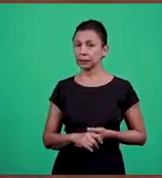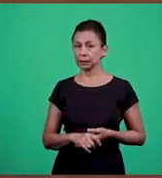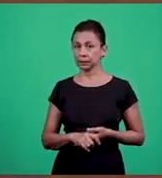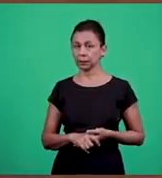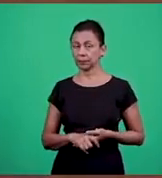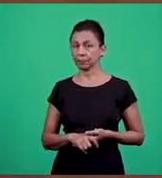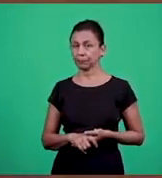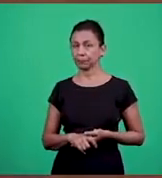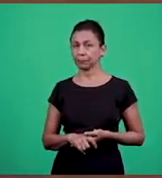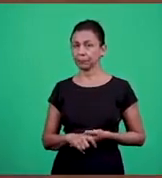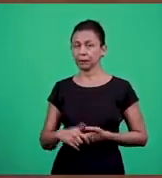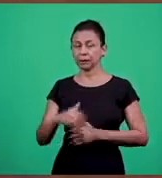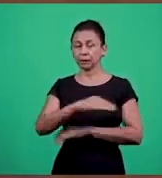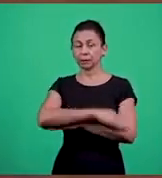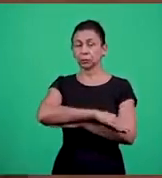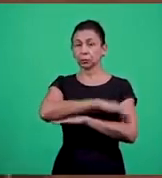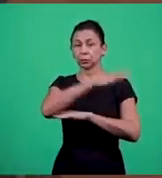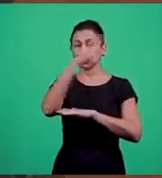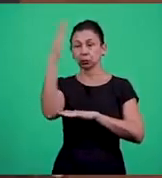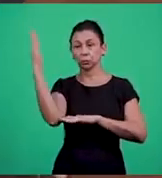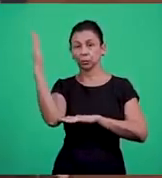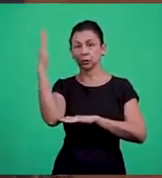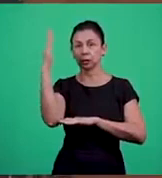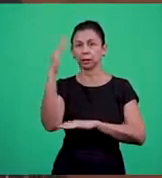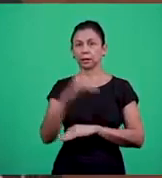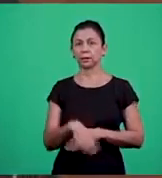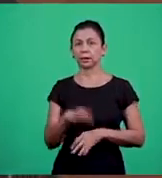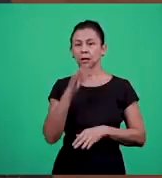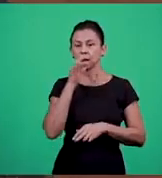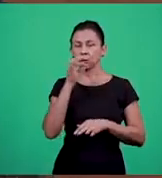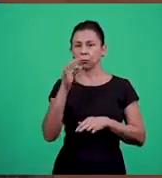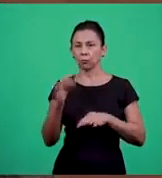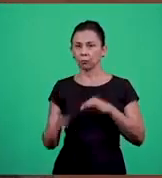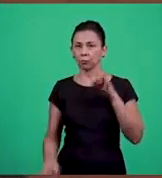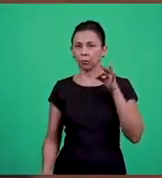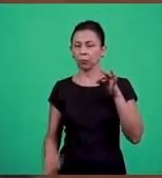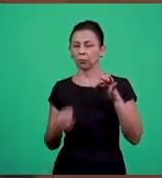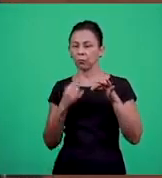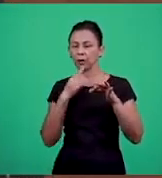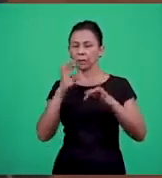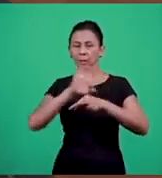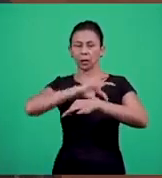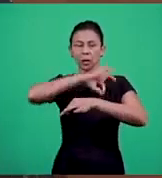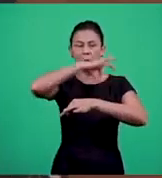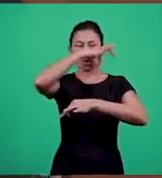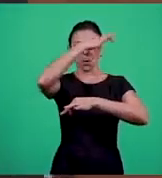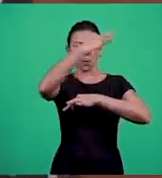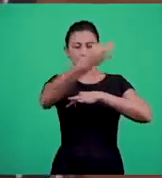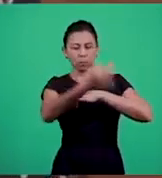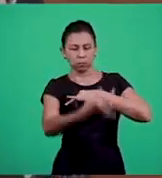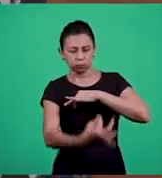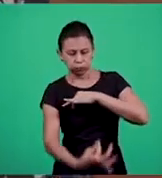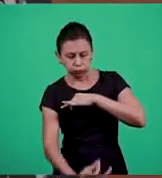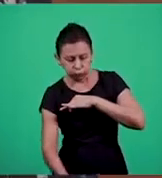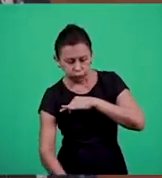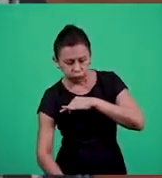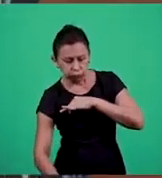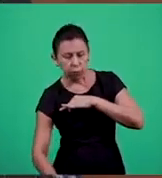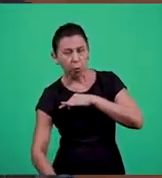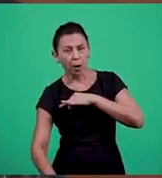okay, Rahab, we are going to deliver you and your family, but you need to do certain